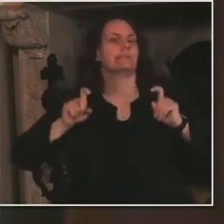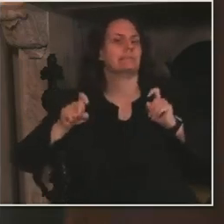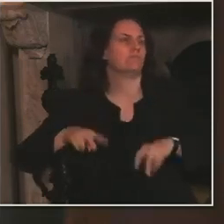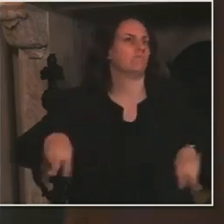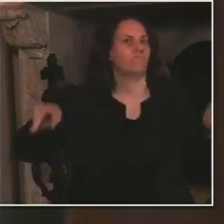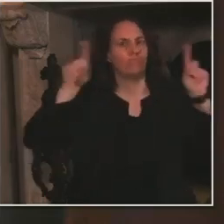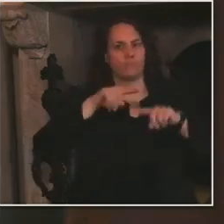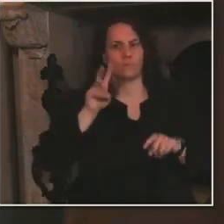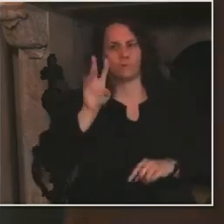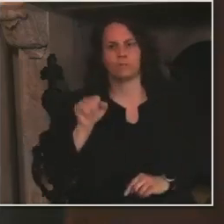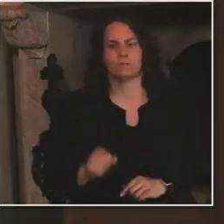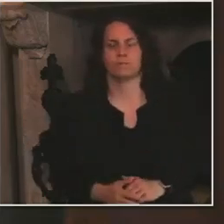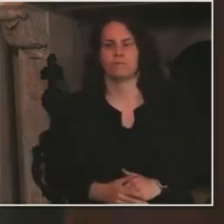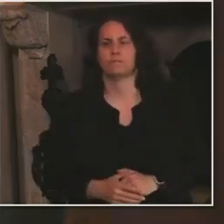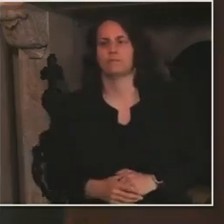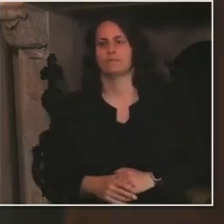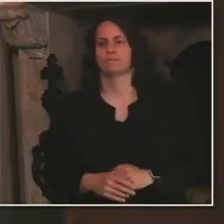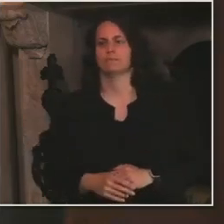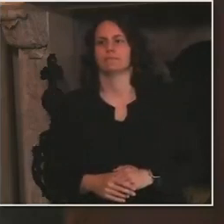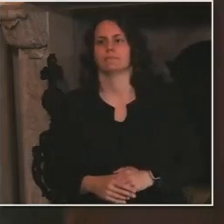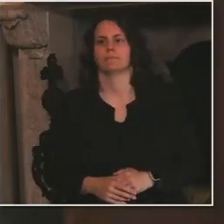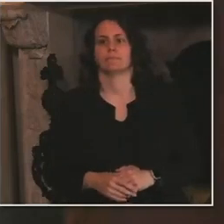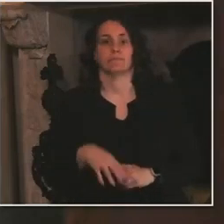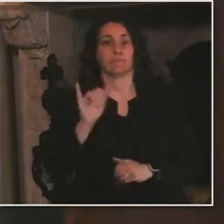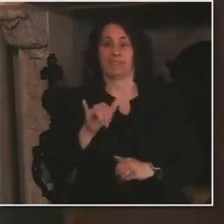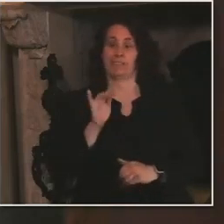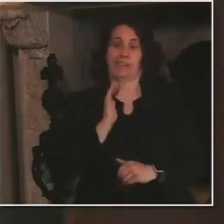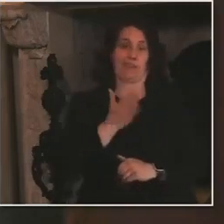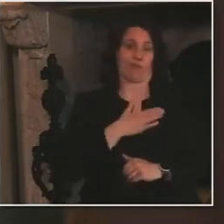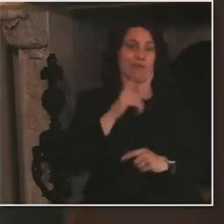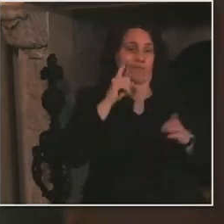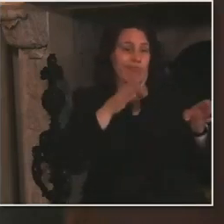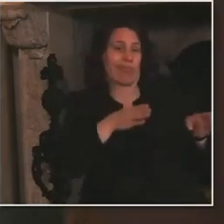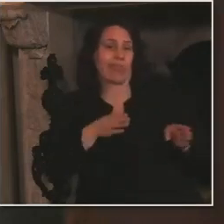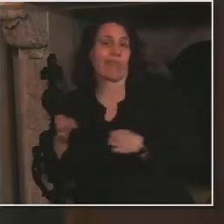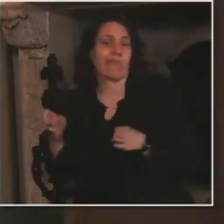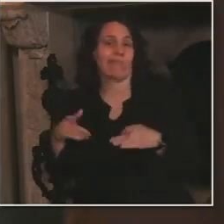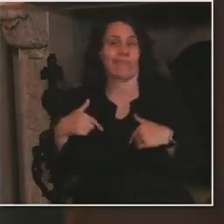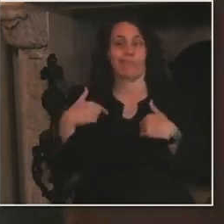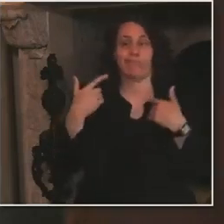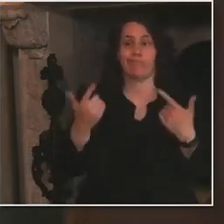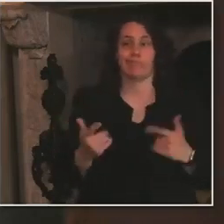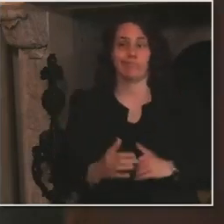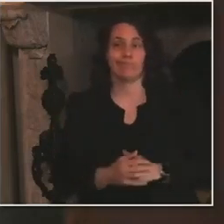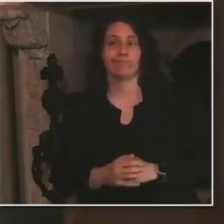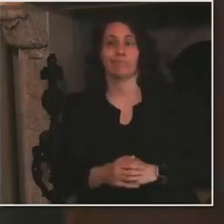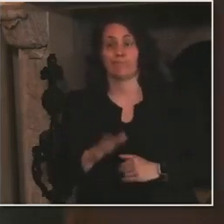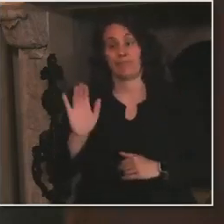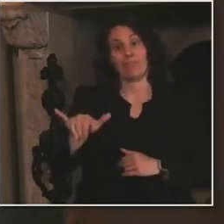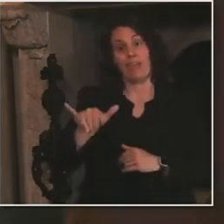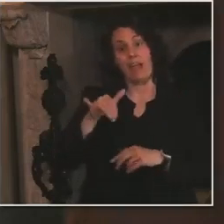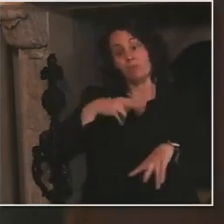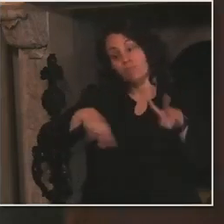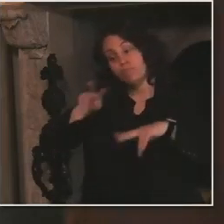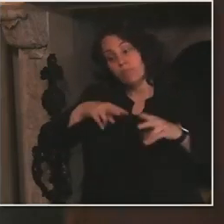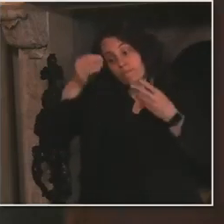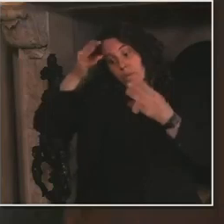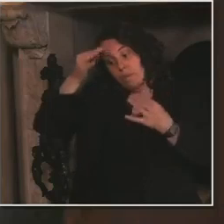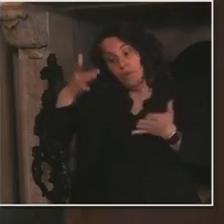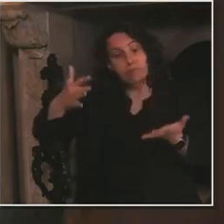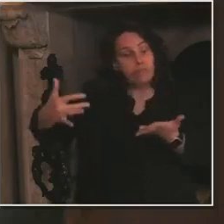broadly. That is the way we're going to understand this disease. It is the way we are going to stop the spread